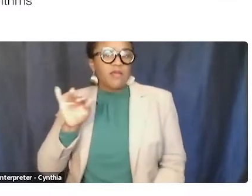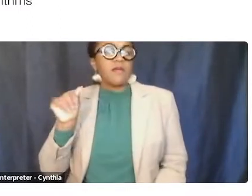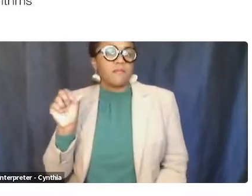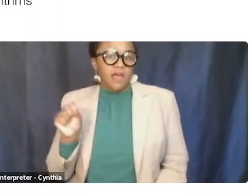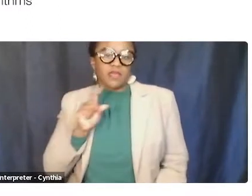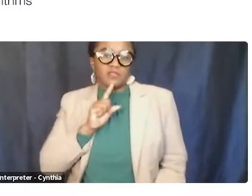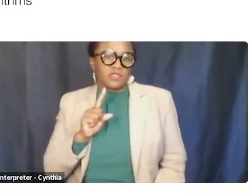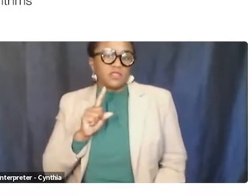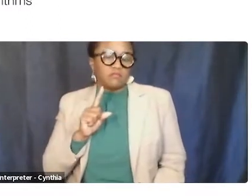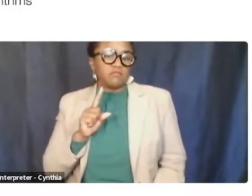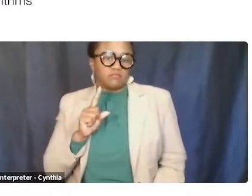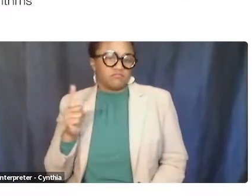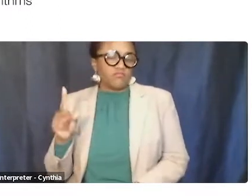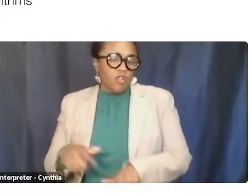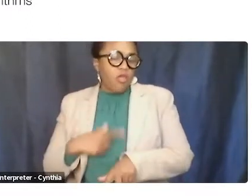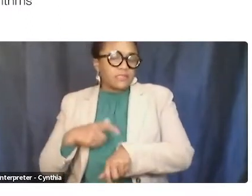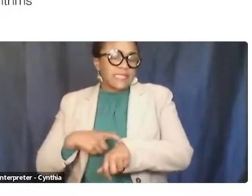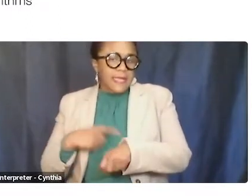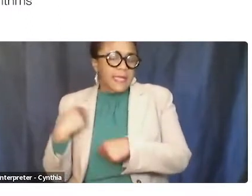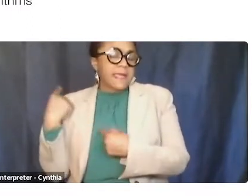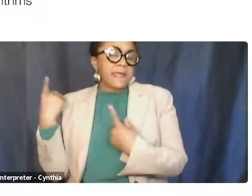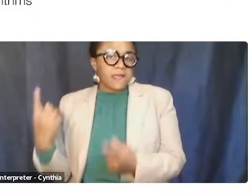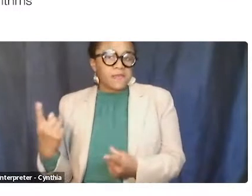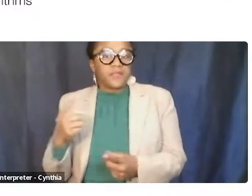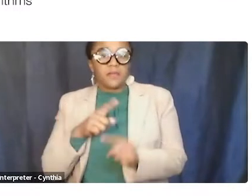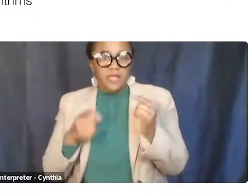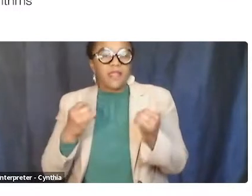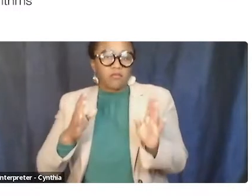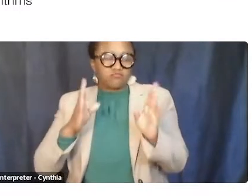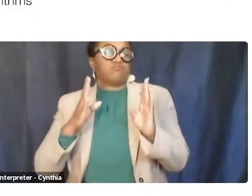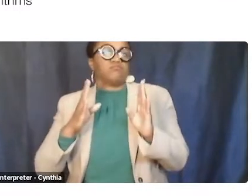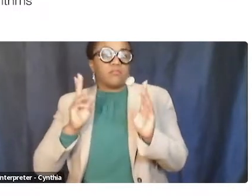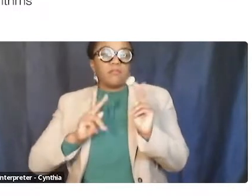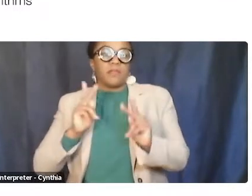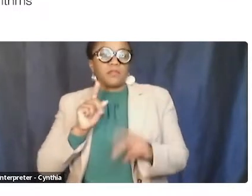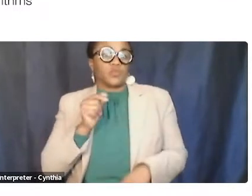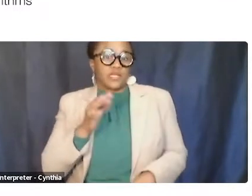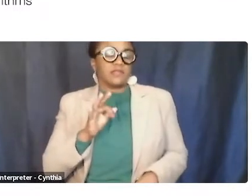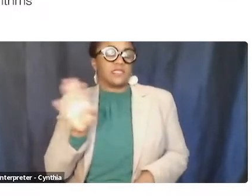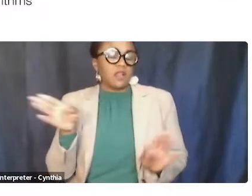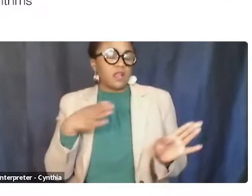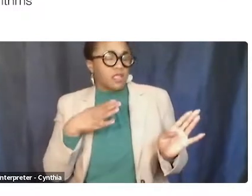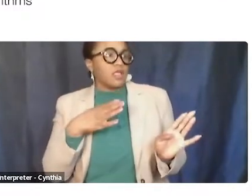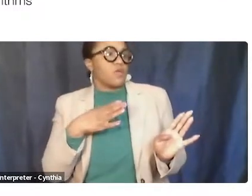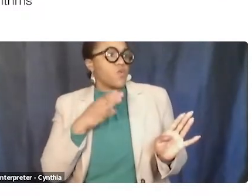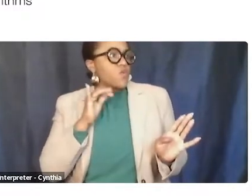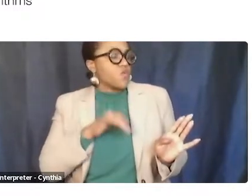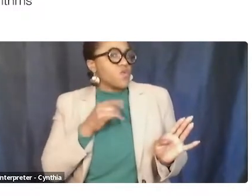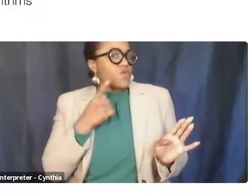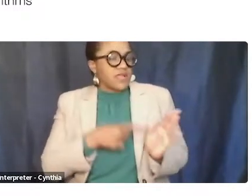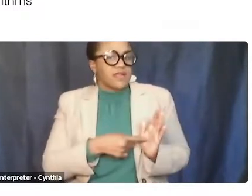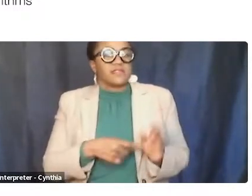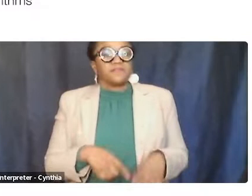long time, but this at least got the attention of folks in 2019. So that's one